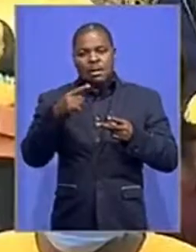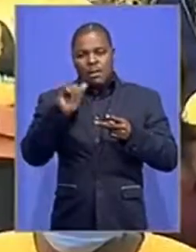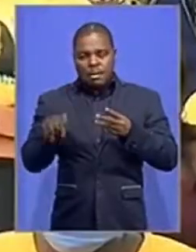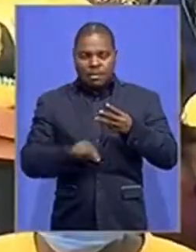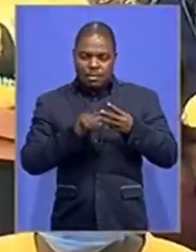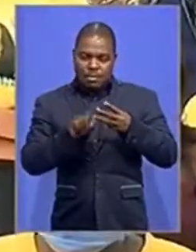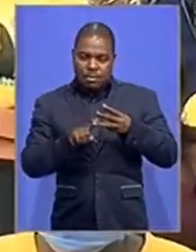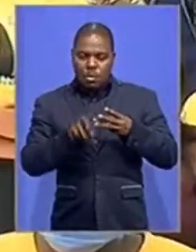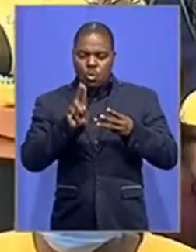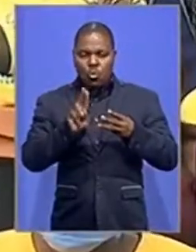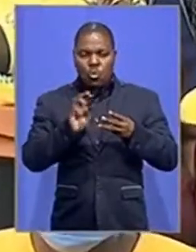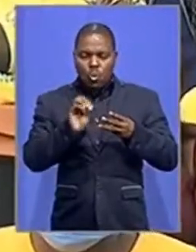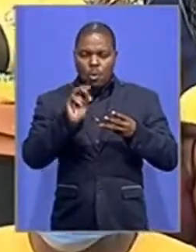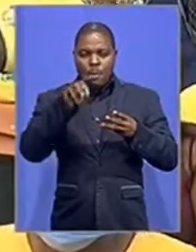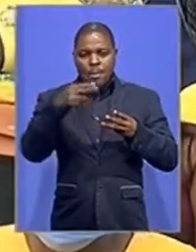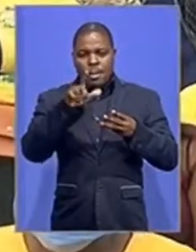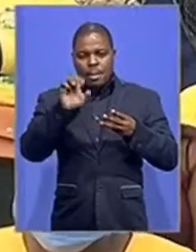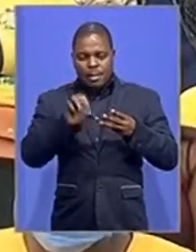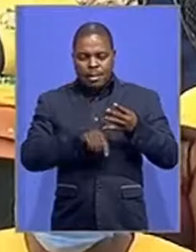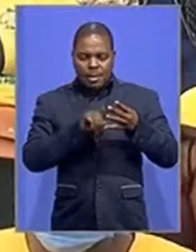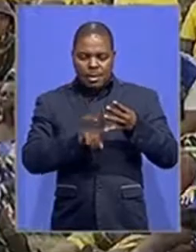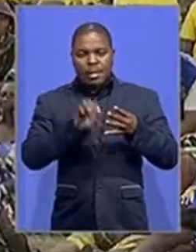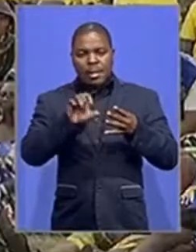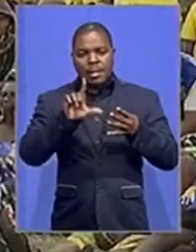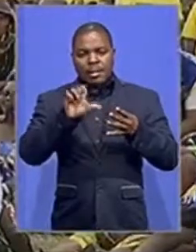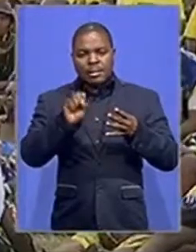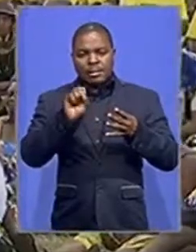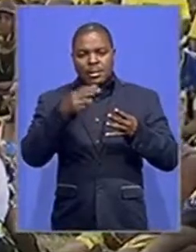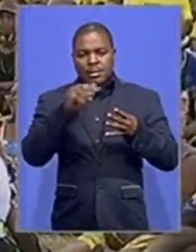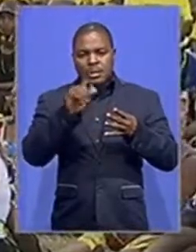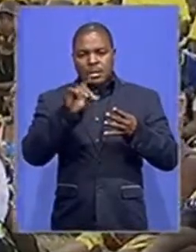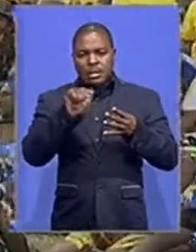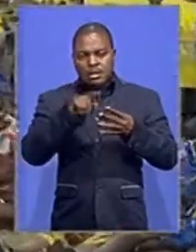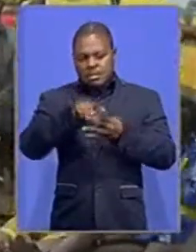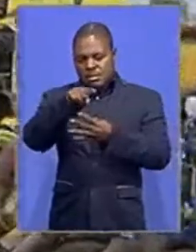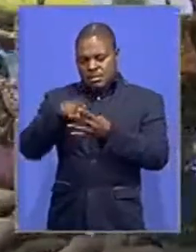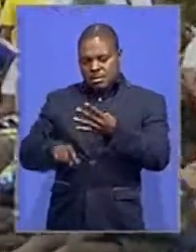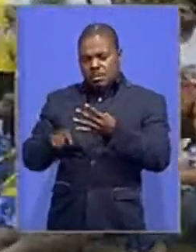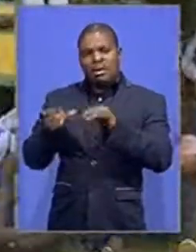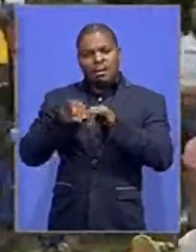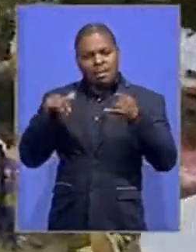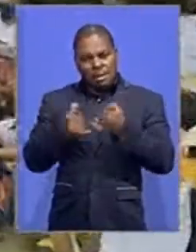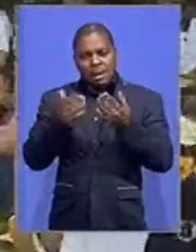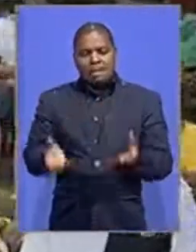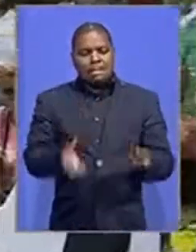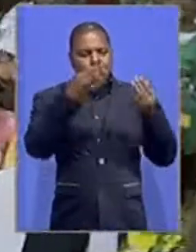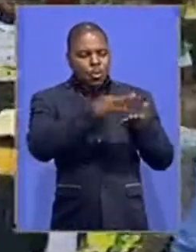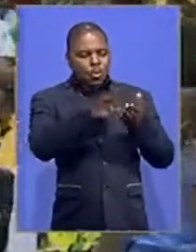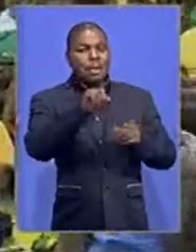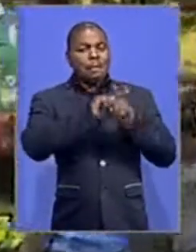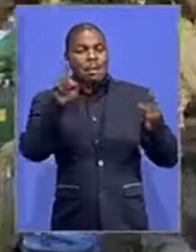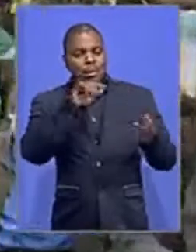Mahlase, Umphile Thabang le El Shaddai di ne tsa robolelwa dikontraka kwa ntle le ikwadiso mo se se